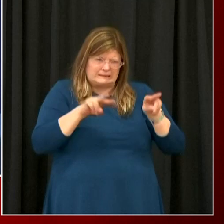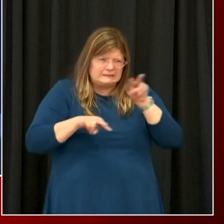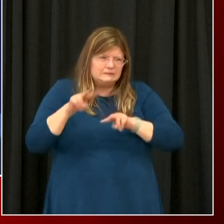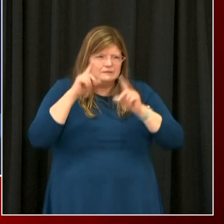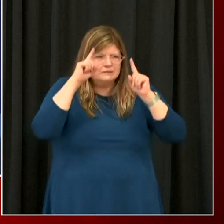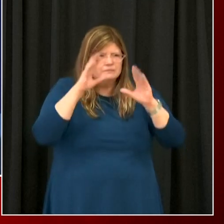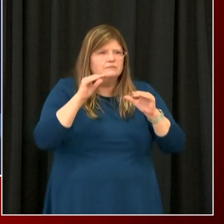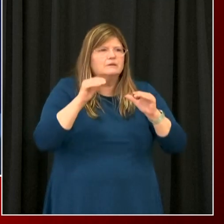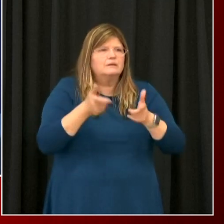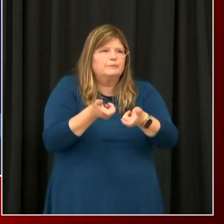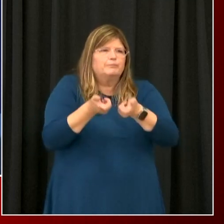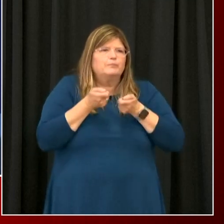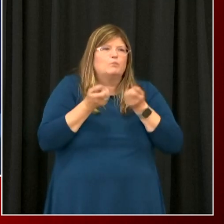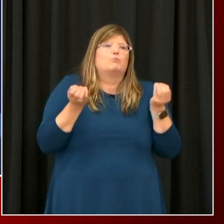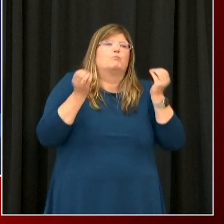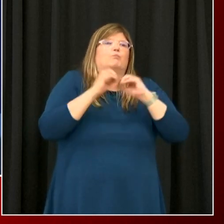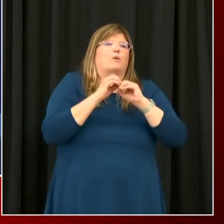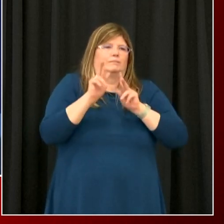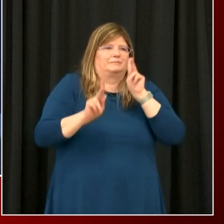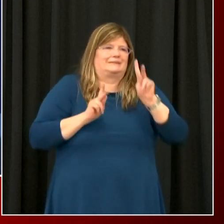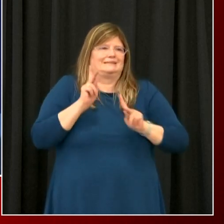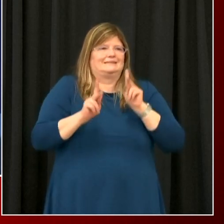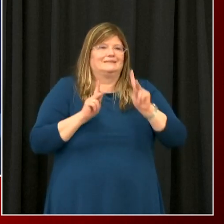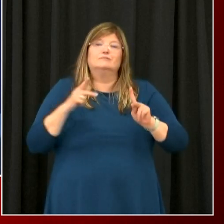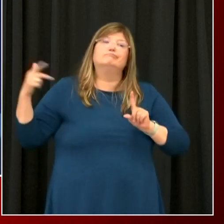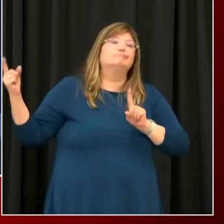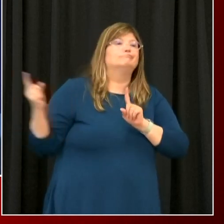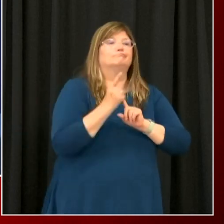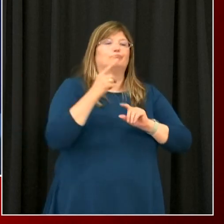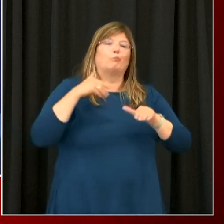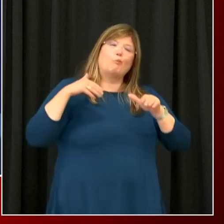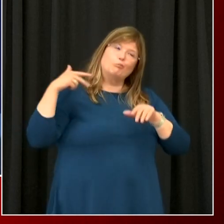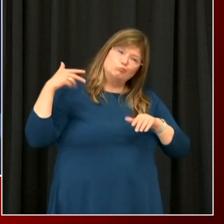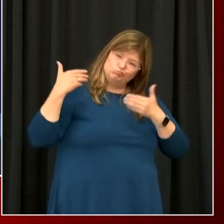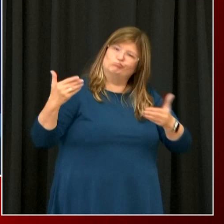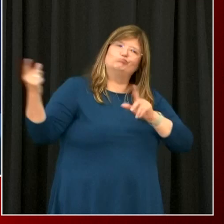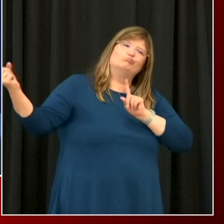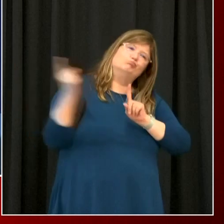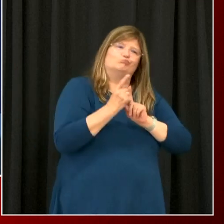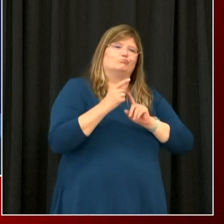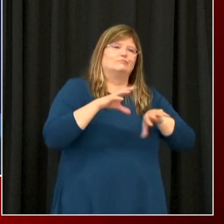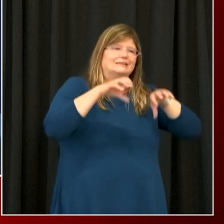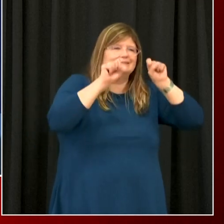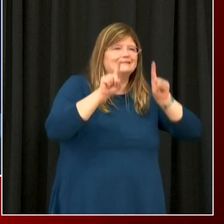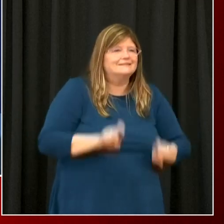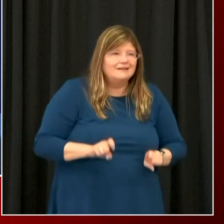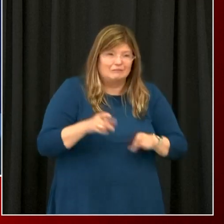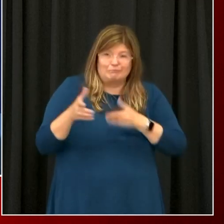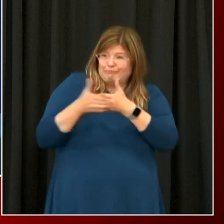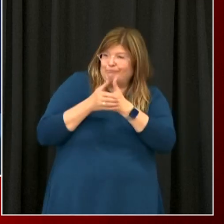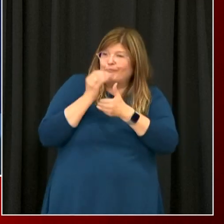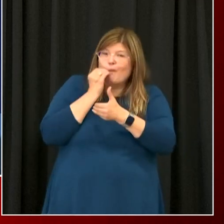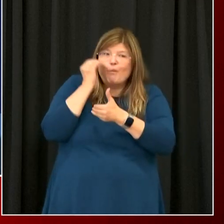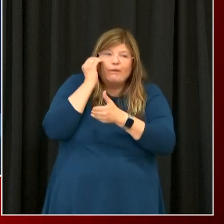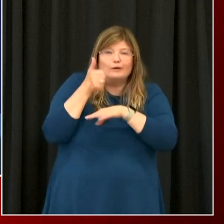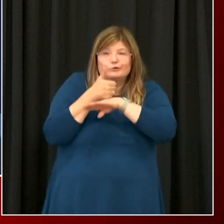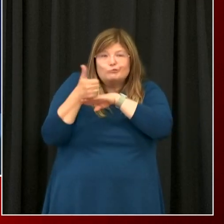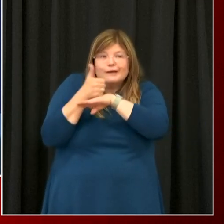more people to walk up because it is more accessible by public transportation, which was one of the